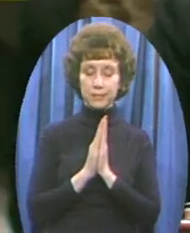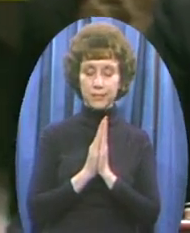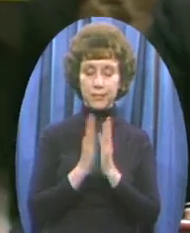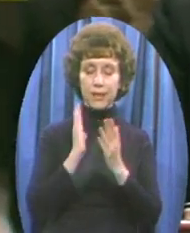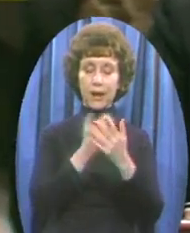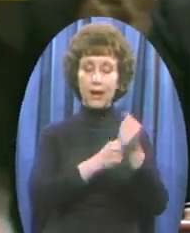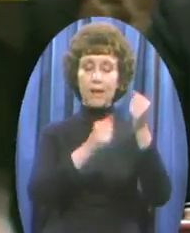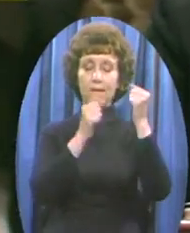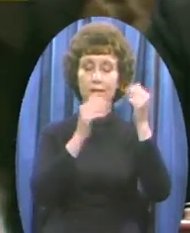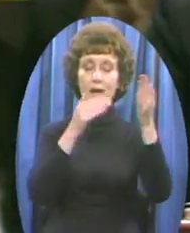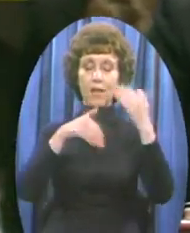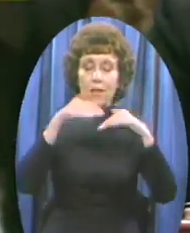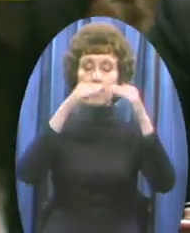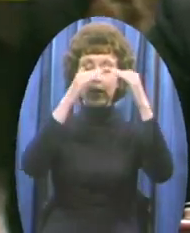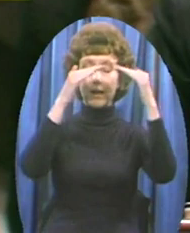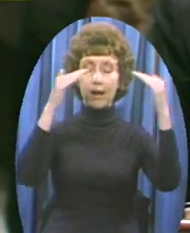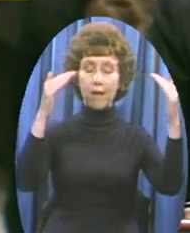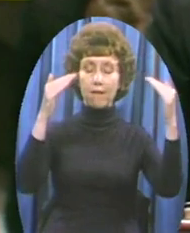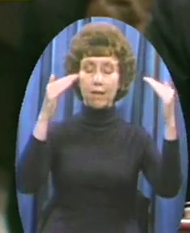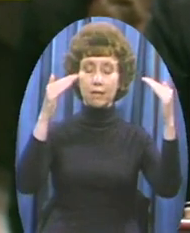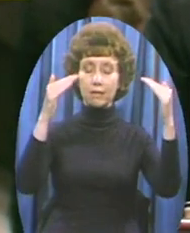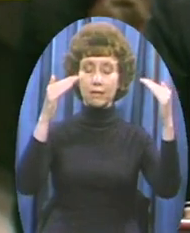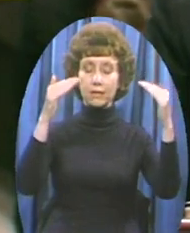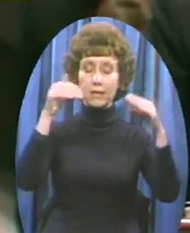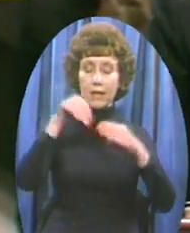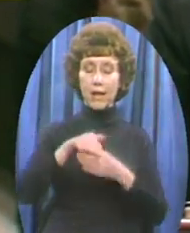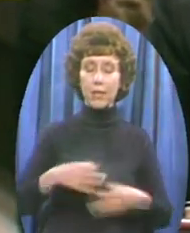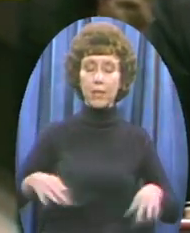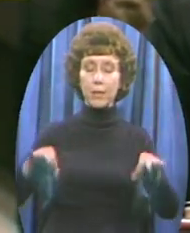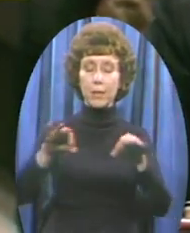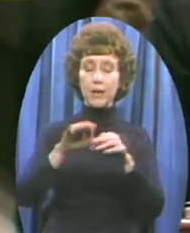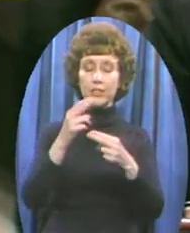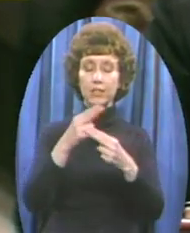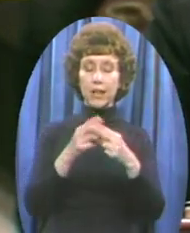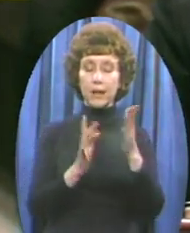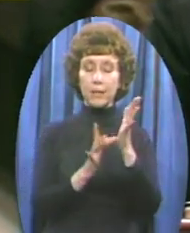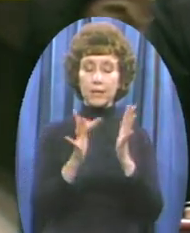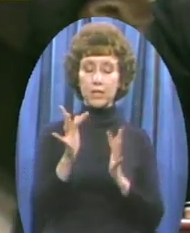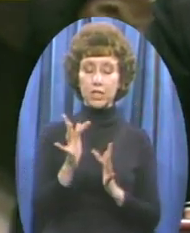Our Father in heaven, in the precious name of Jesus,